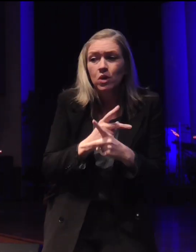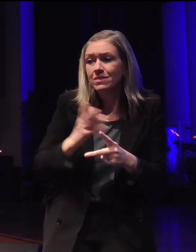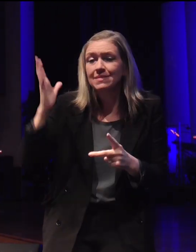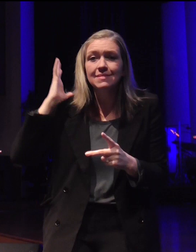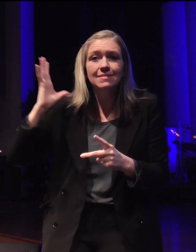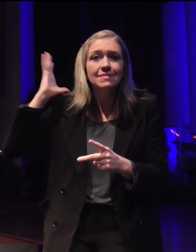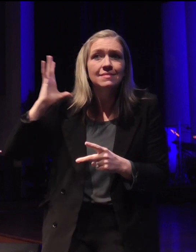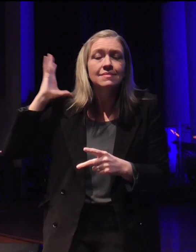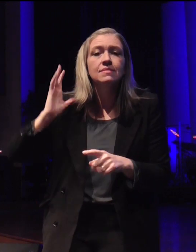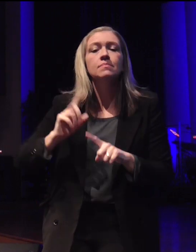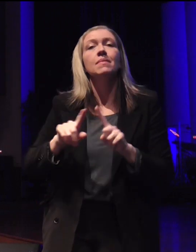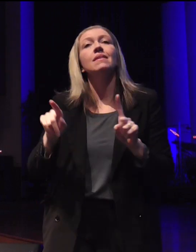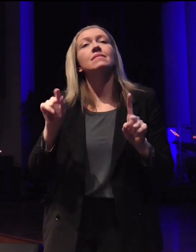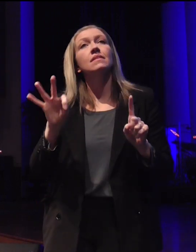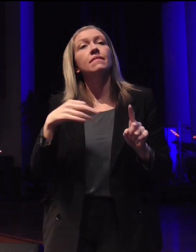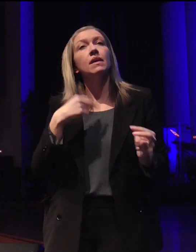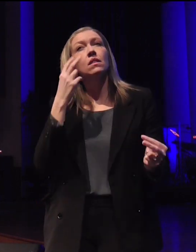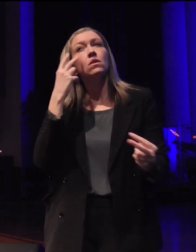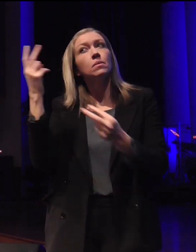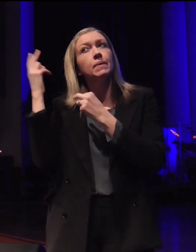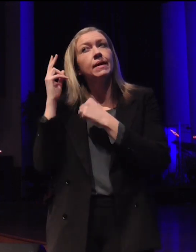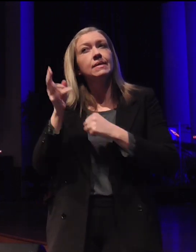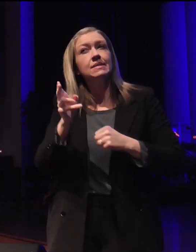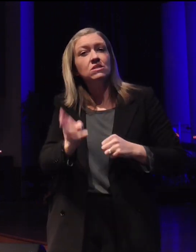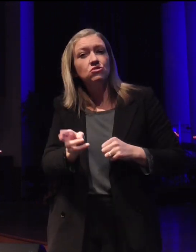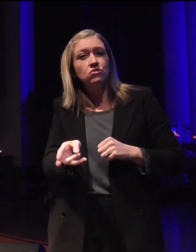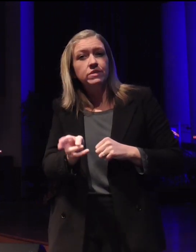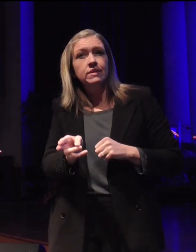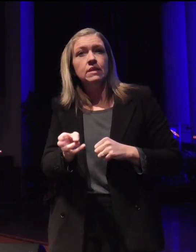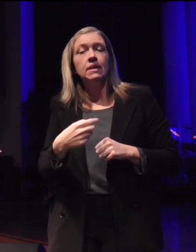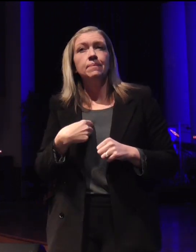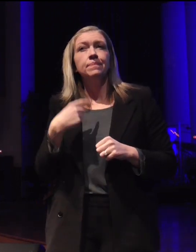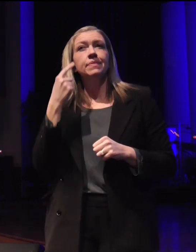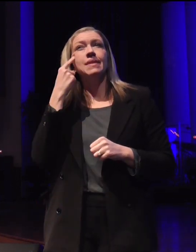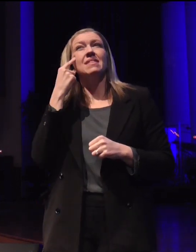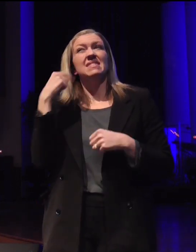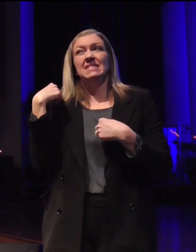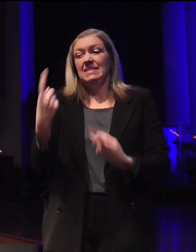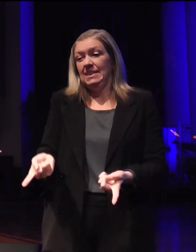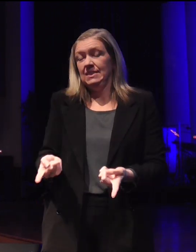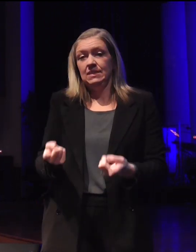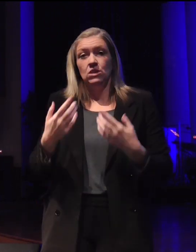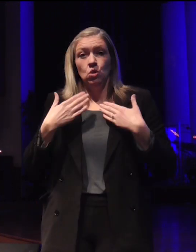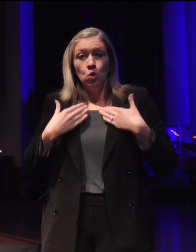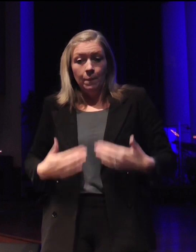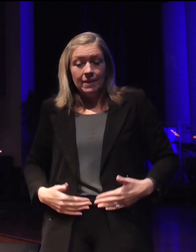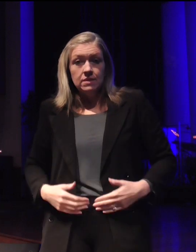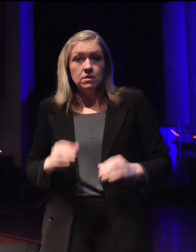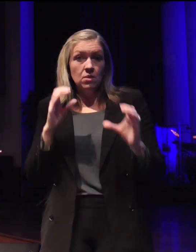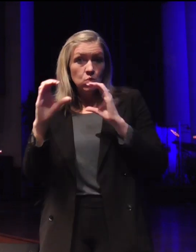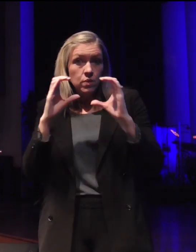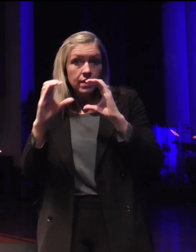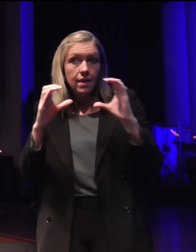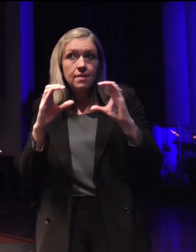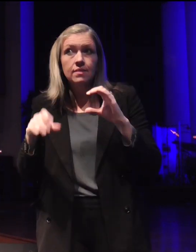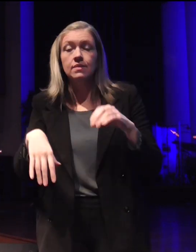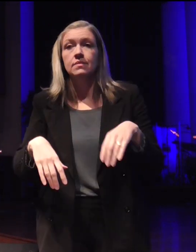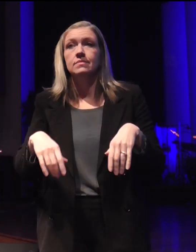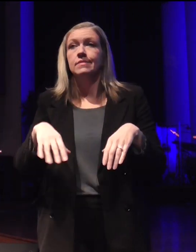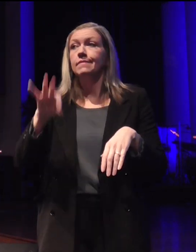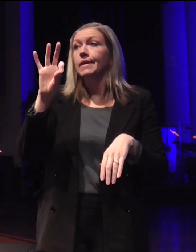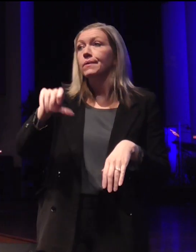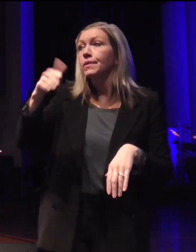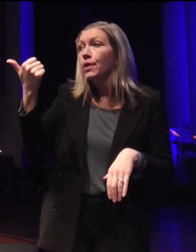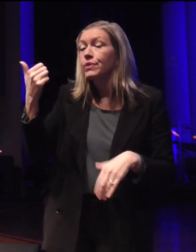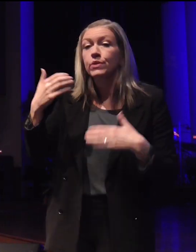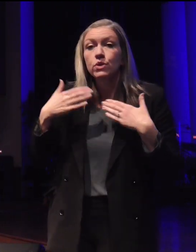times. But if I look back historically, I think since the time that humans have been able to communicate and discovered other